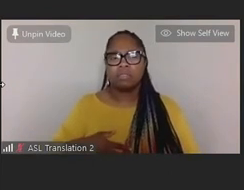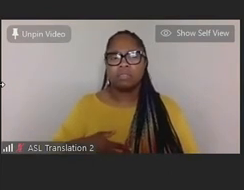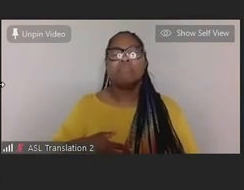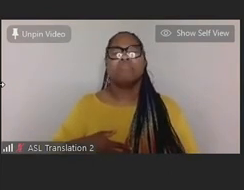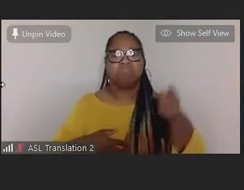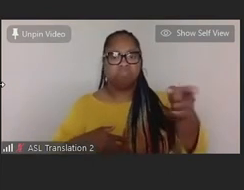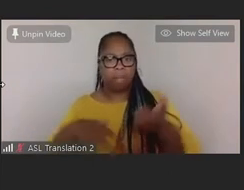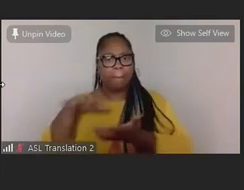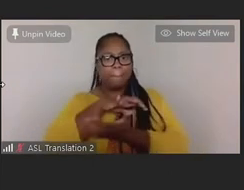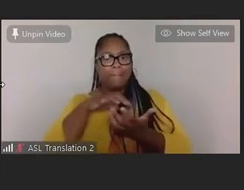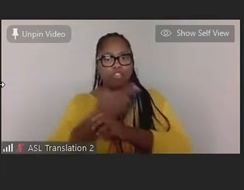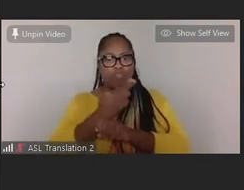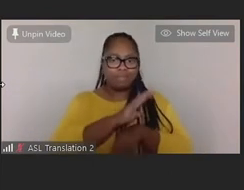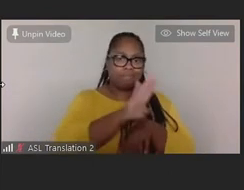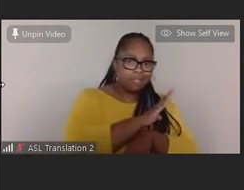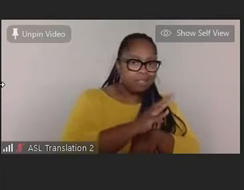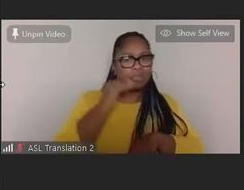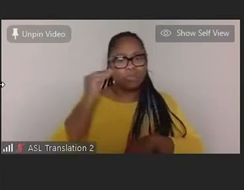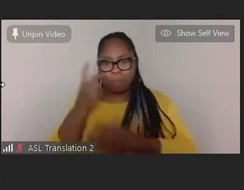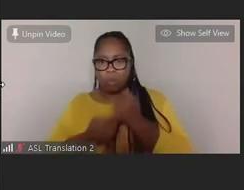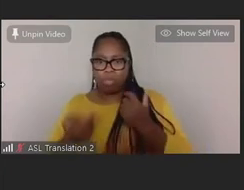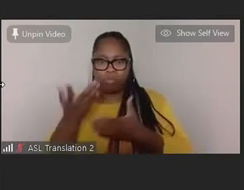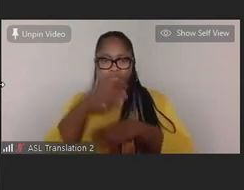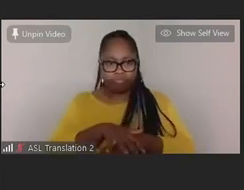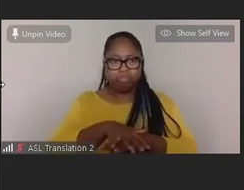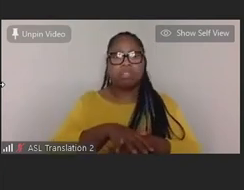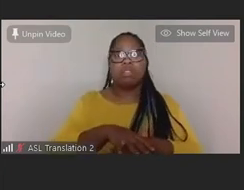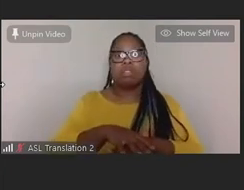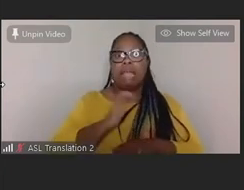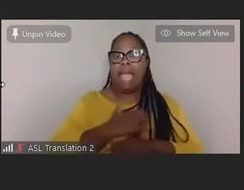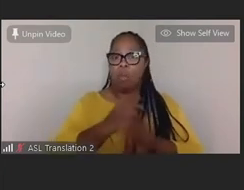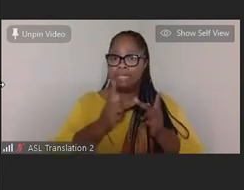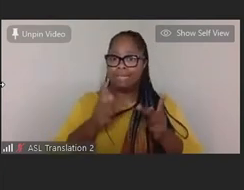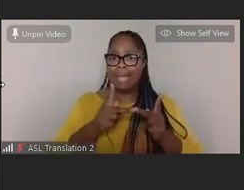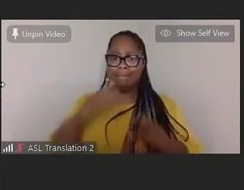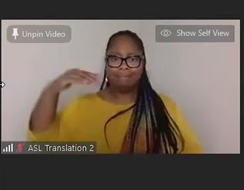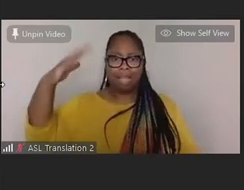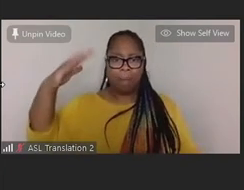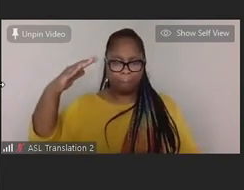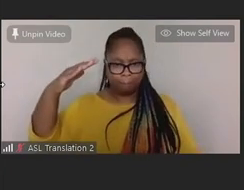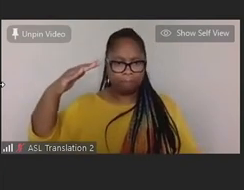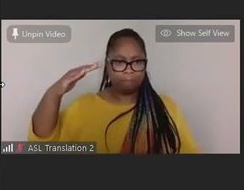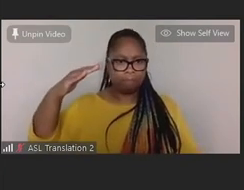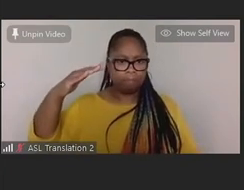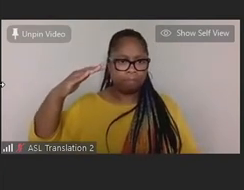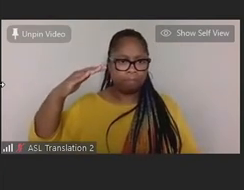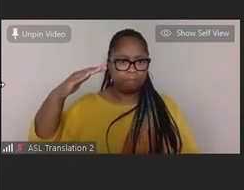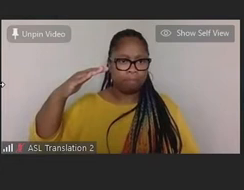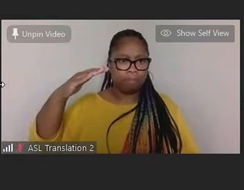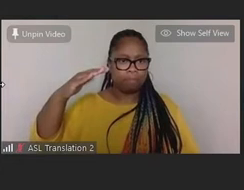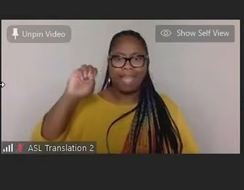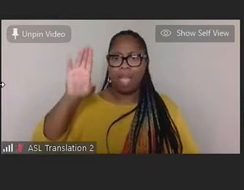Here you can see the mixed-use character of the neighborhood. The site is positioned in the top of the screen where it's in